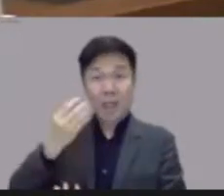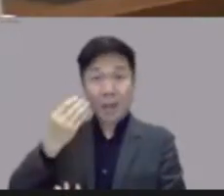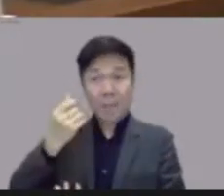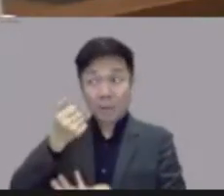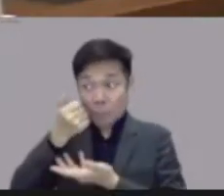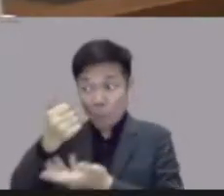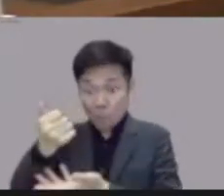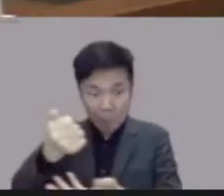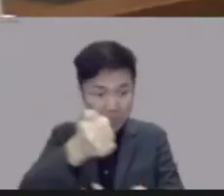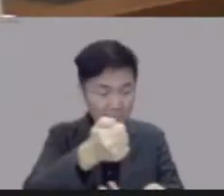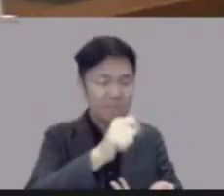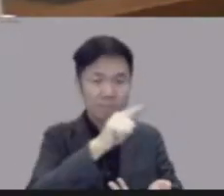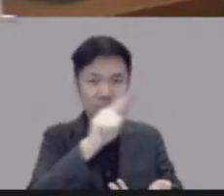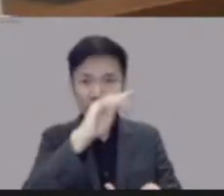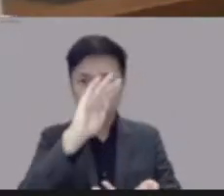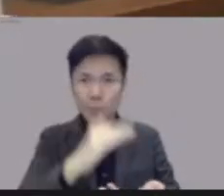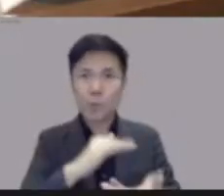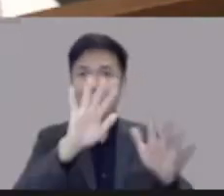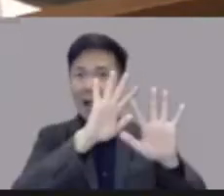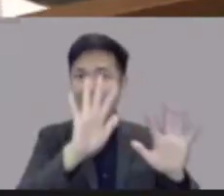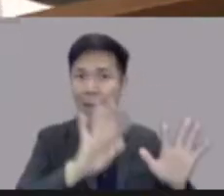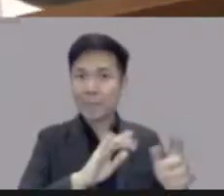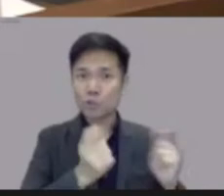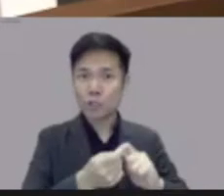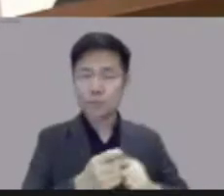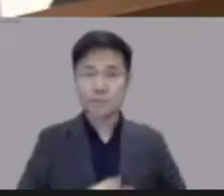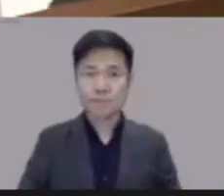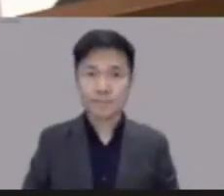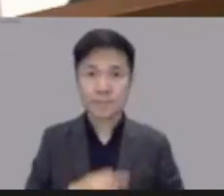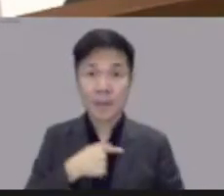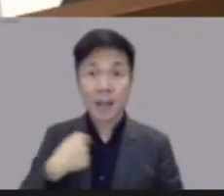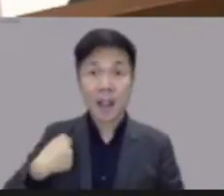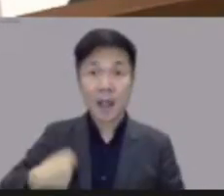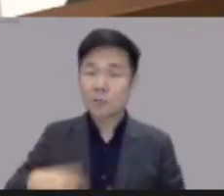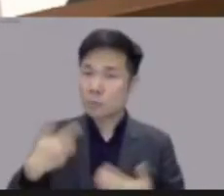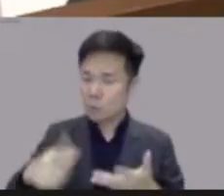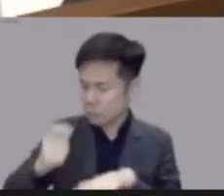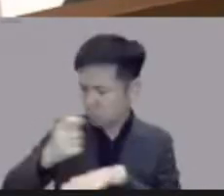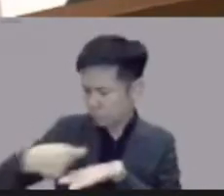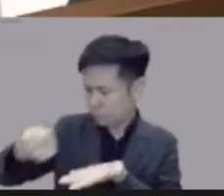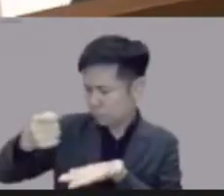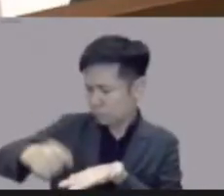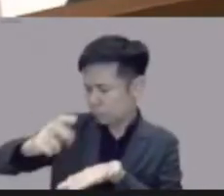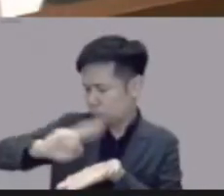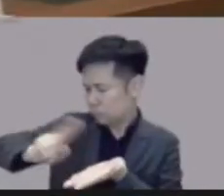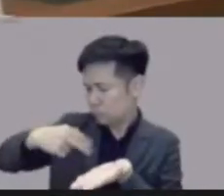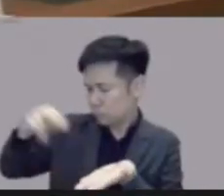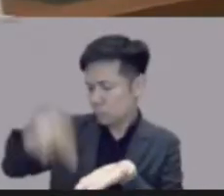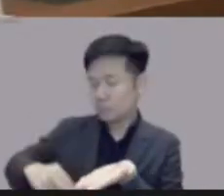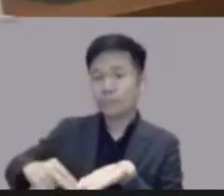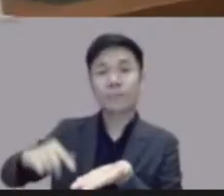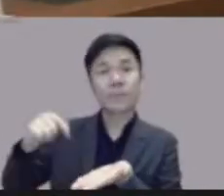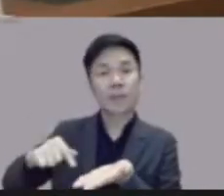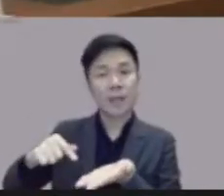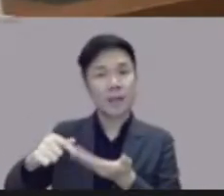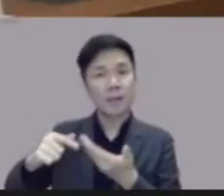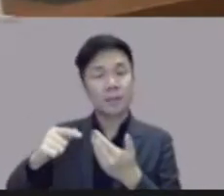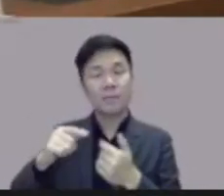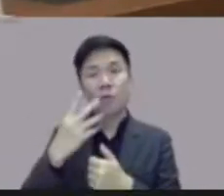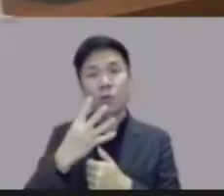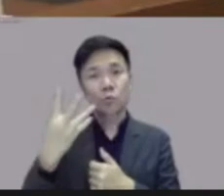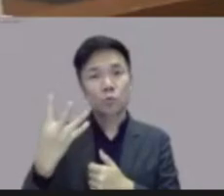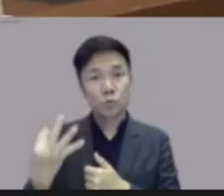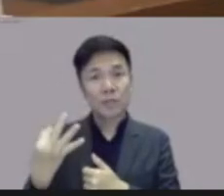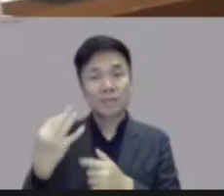change China has signed 43 cooperation documents on climate change with